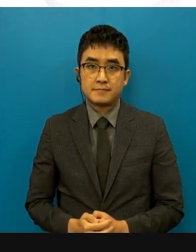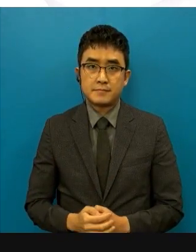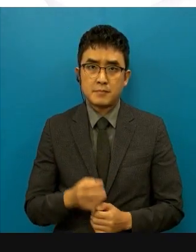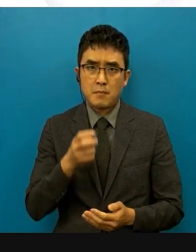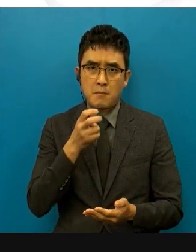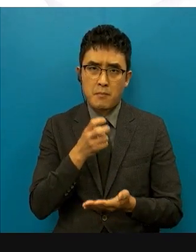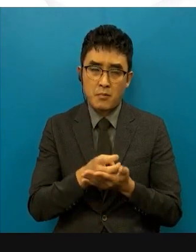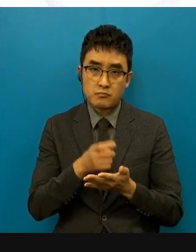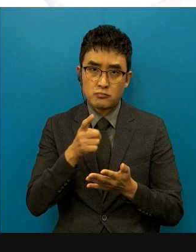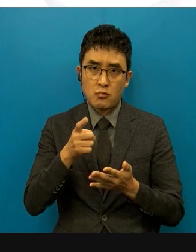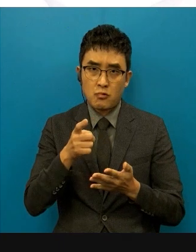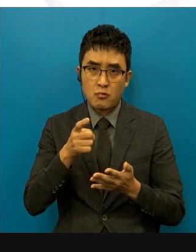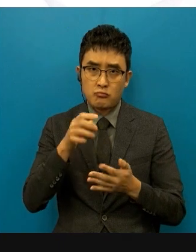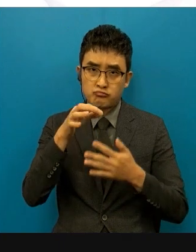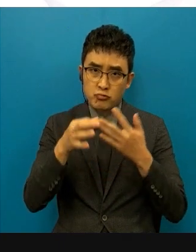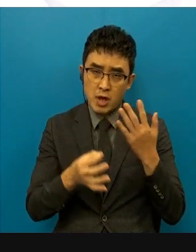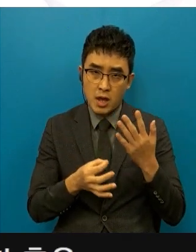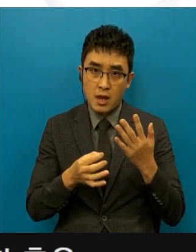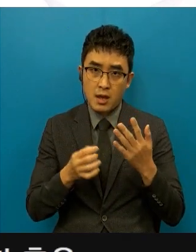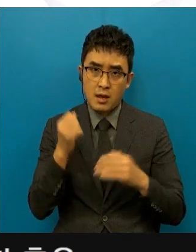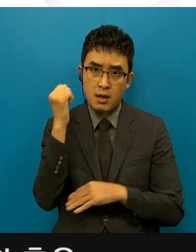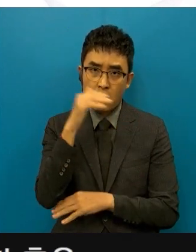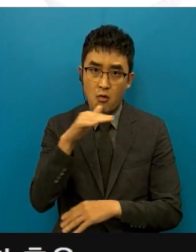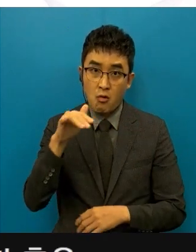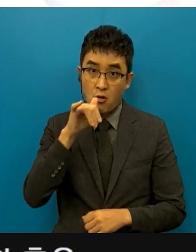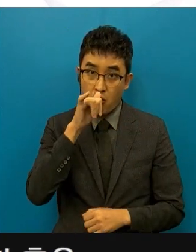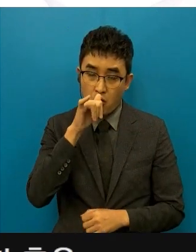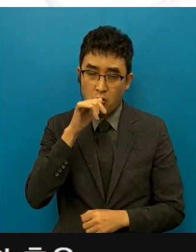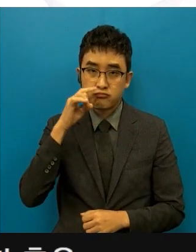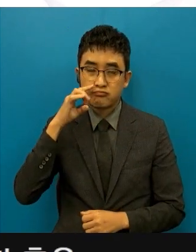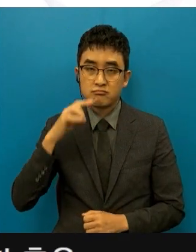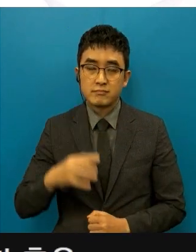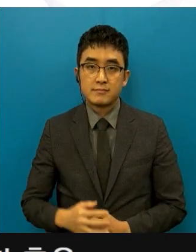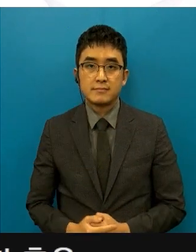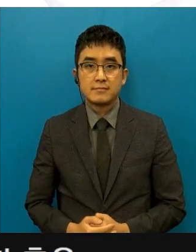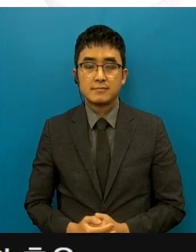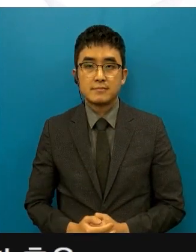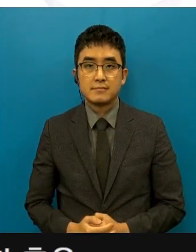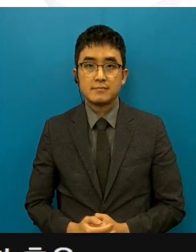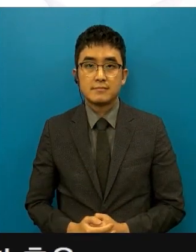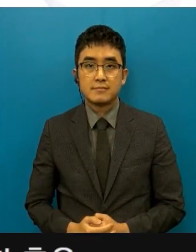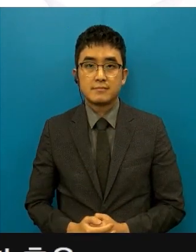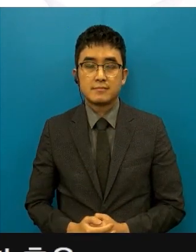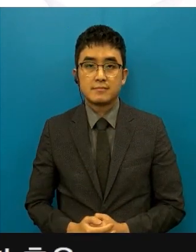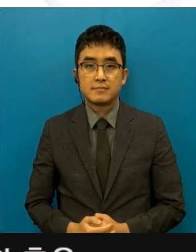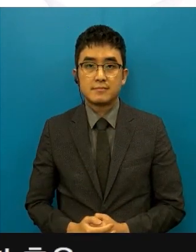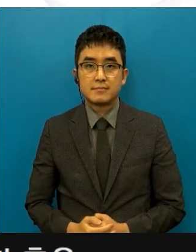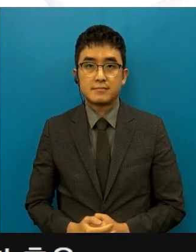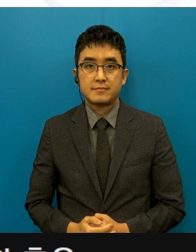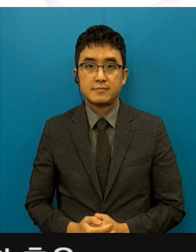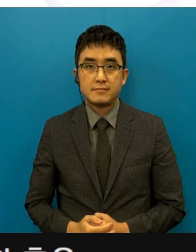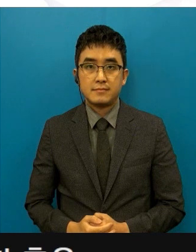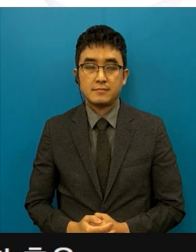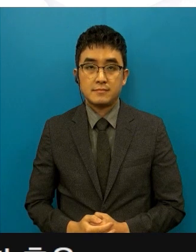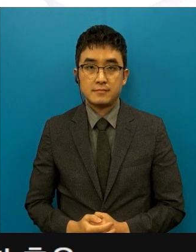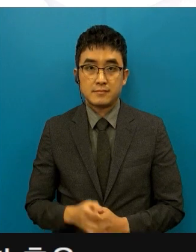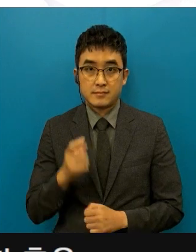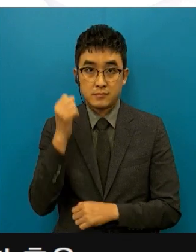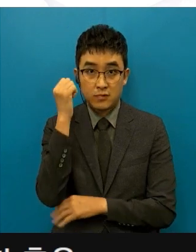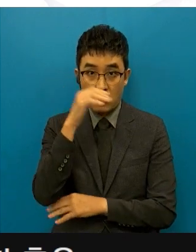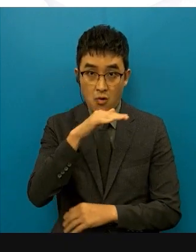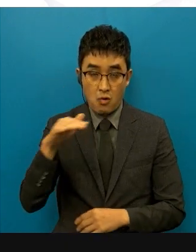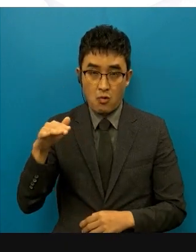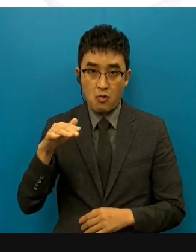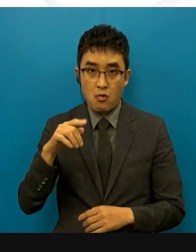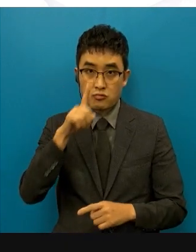Yeah. Yes, we have a guideline published by the government about process